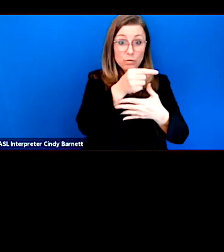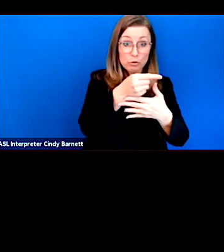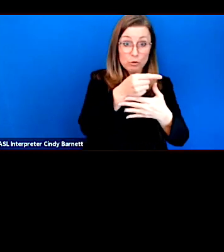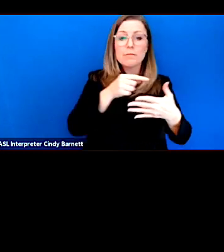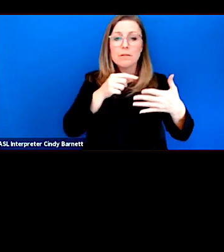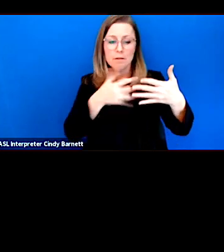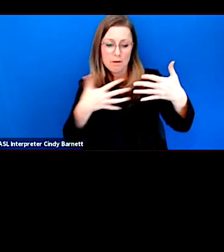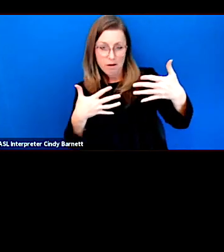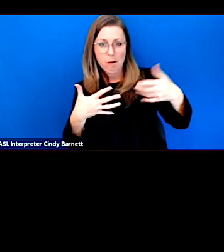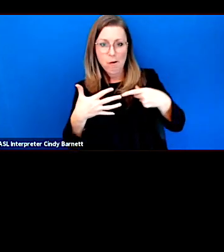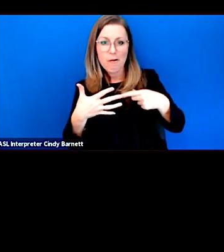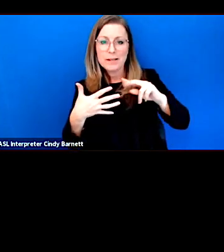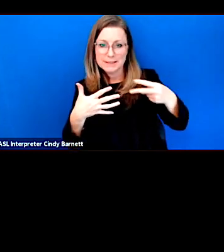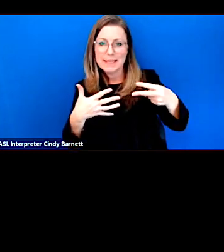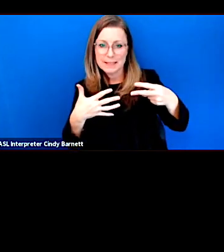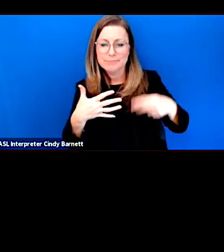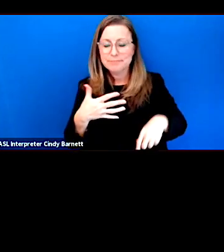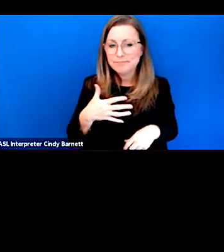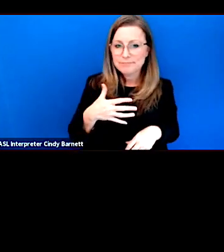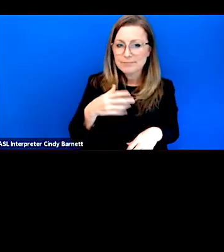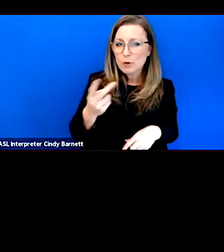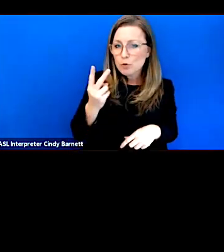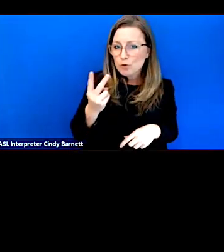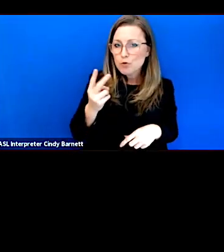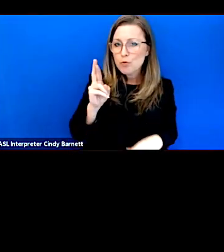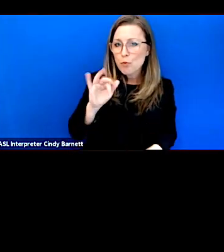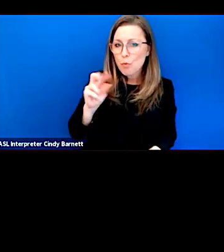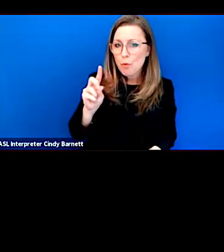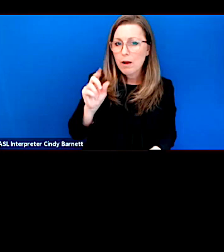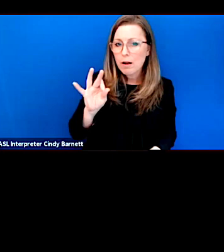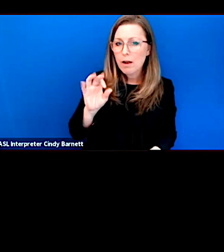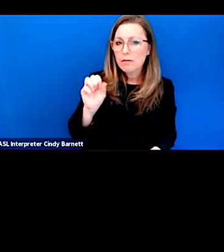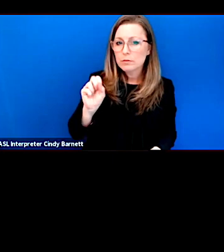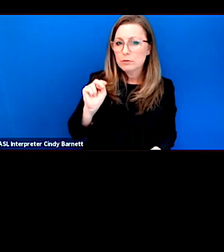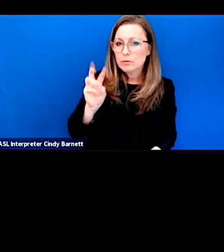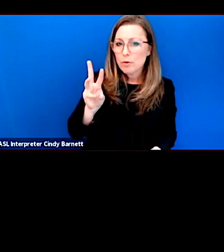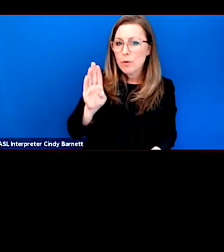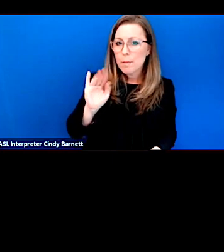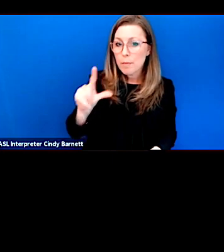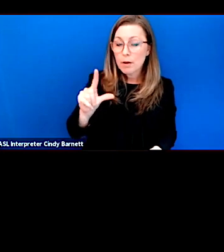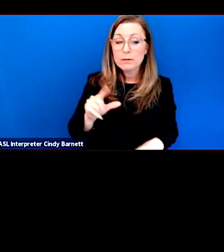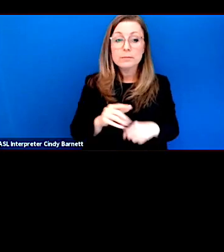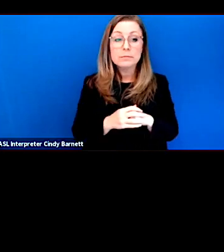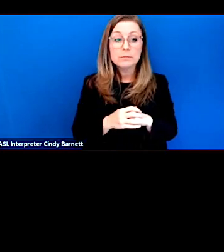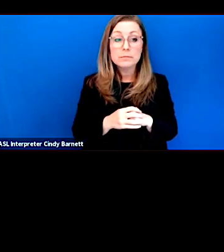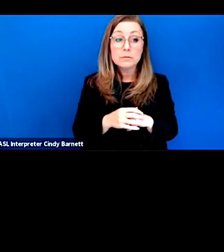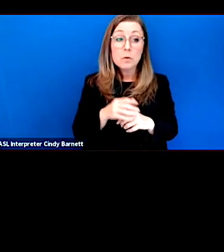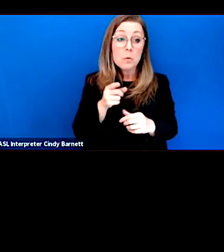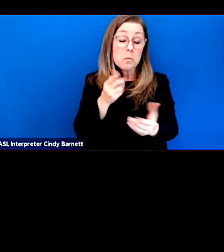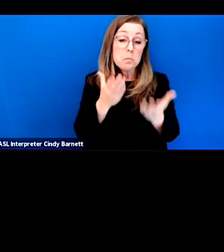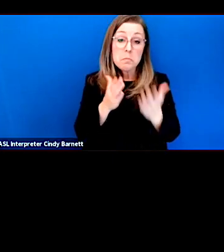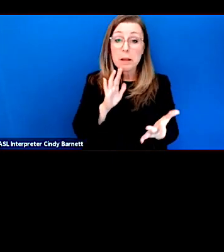To see if you've reached a saturation point, you may want to contact the authors of the literature included in your metasynthesis to see if they